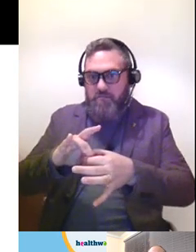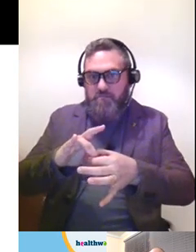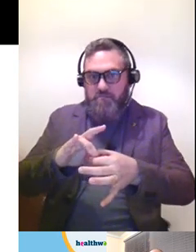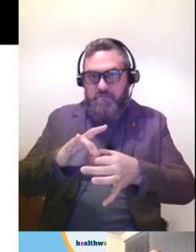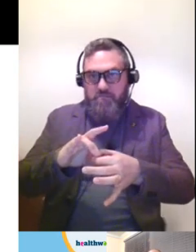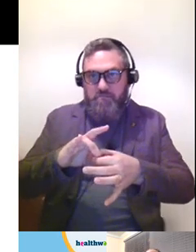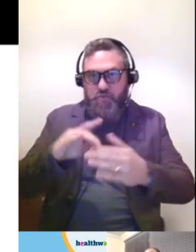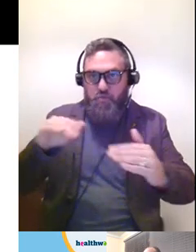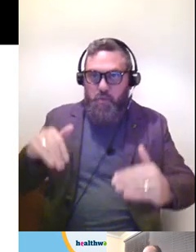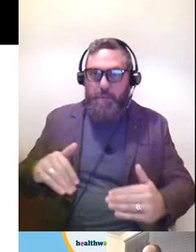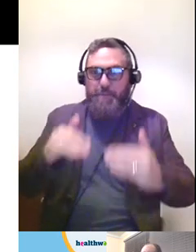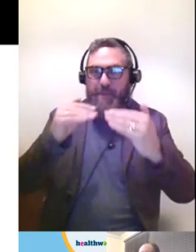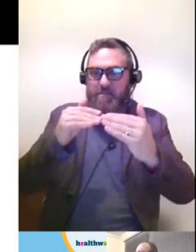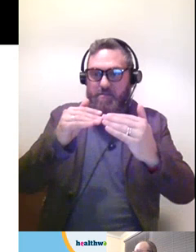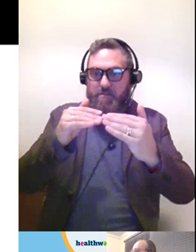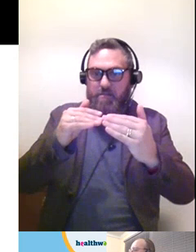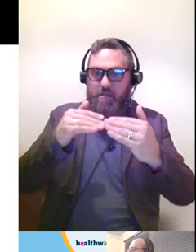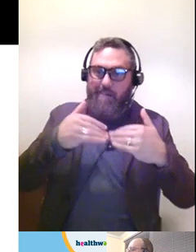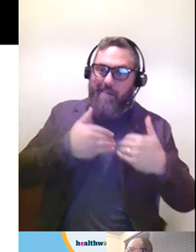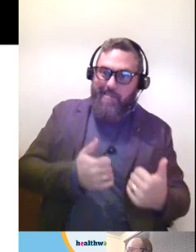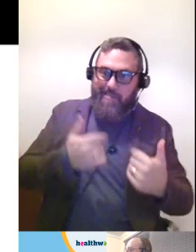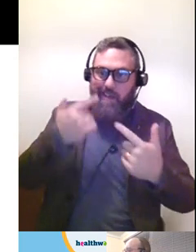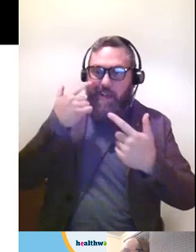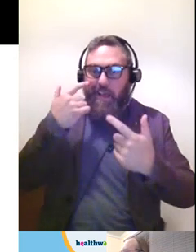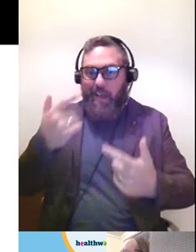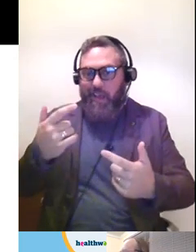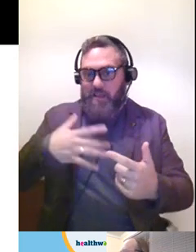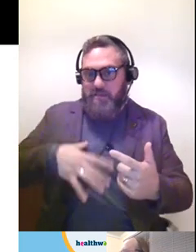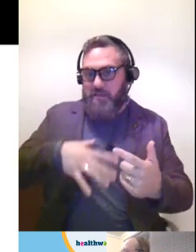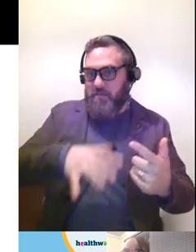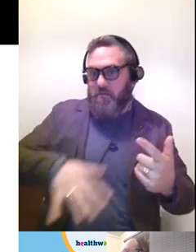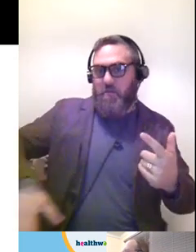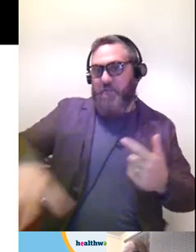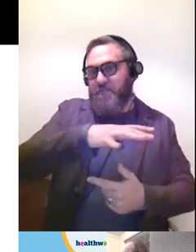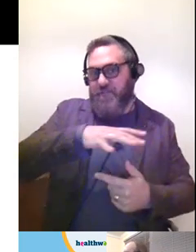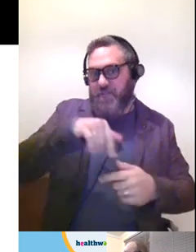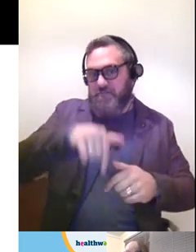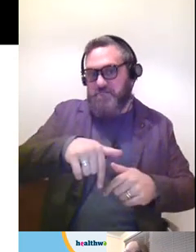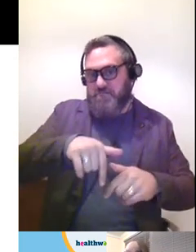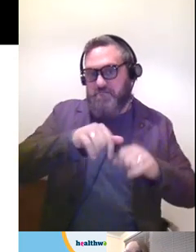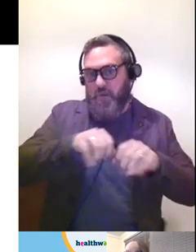to meet the health and care needs of our population.